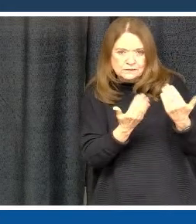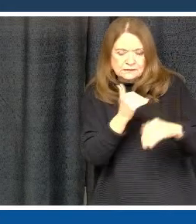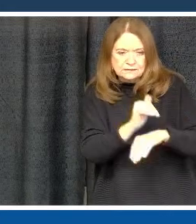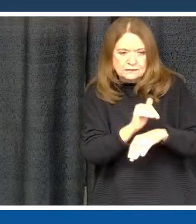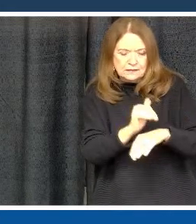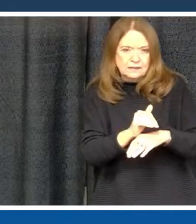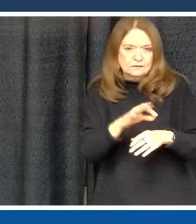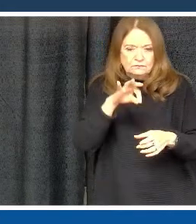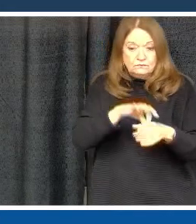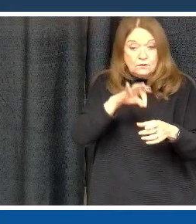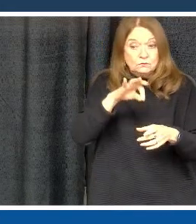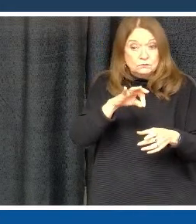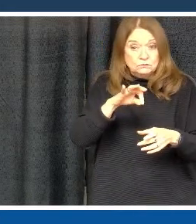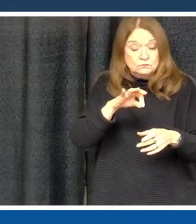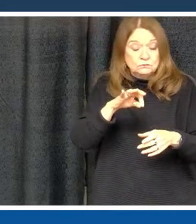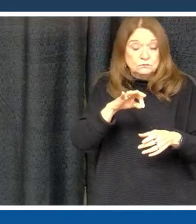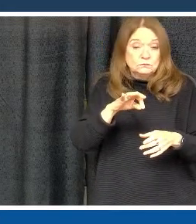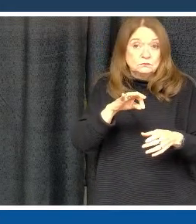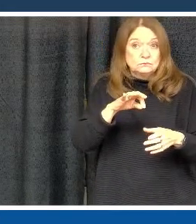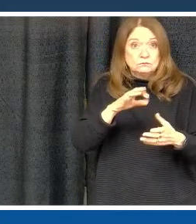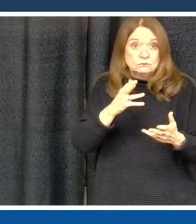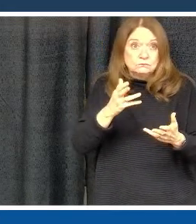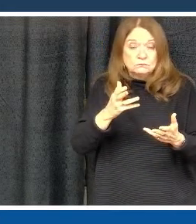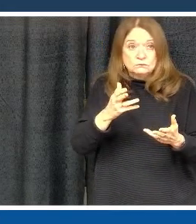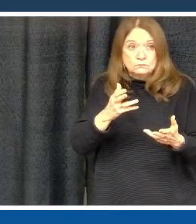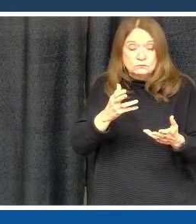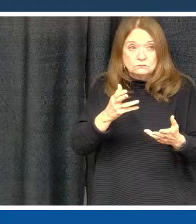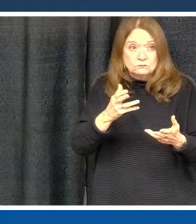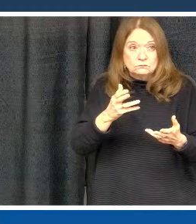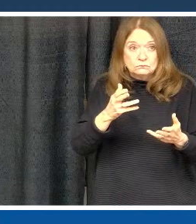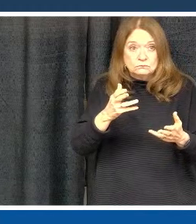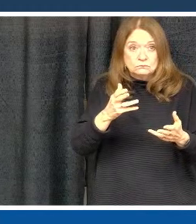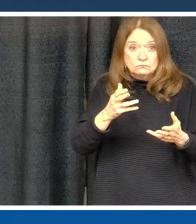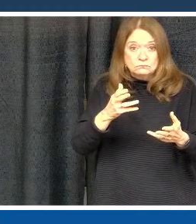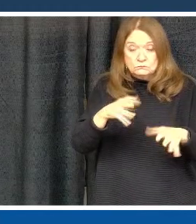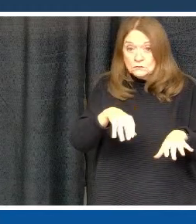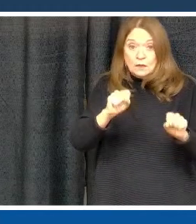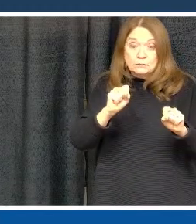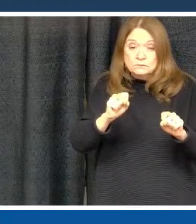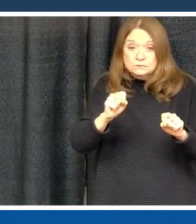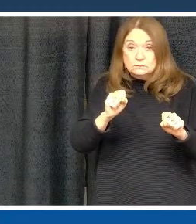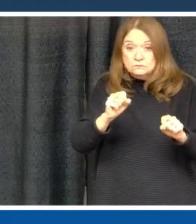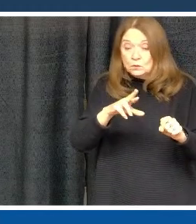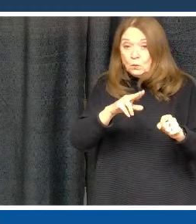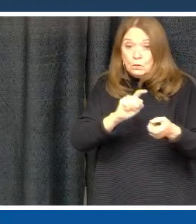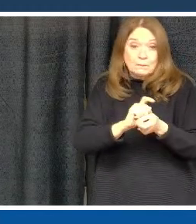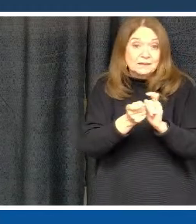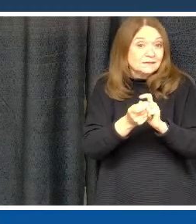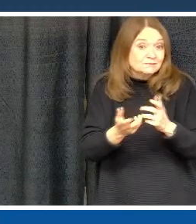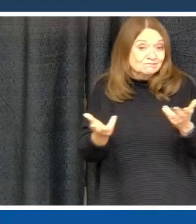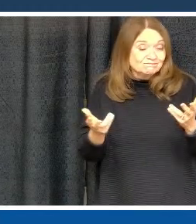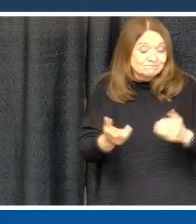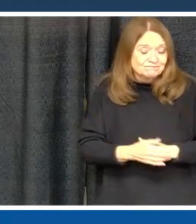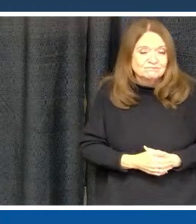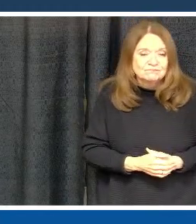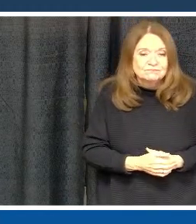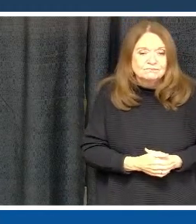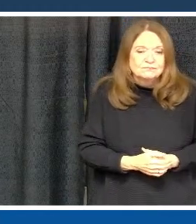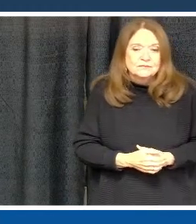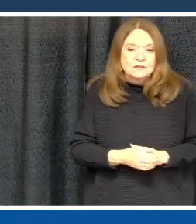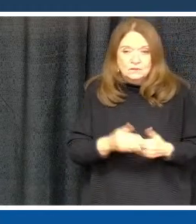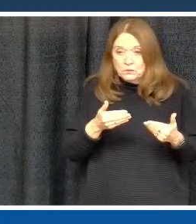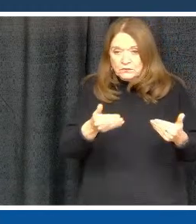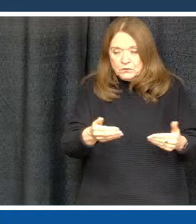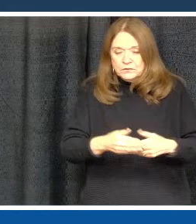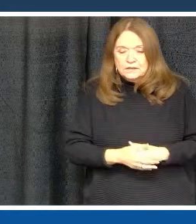to be voted on and either adopted or amended further going